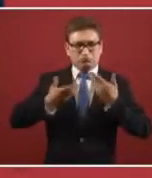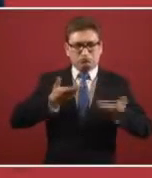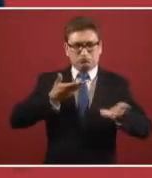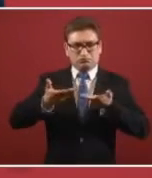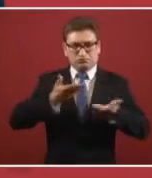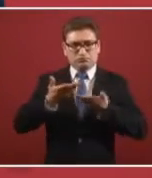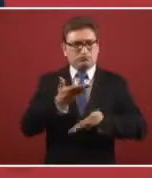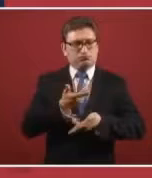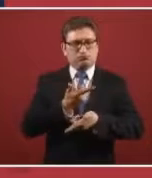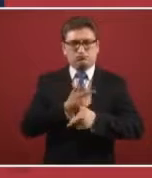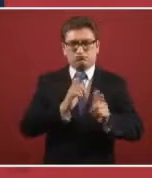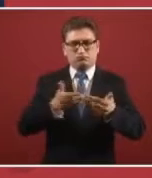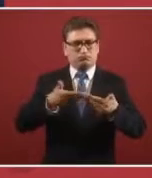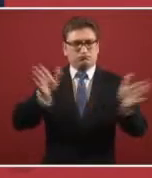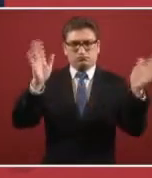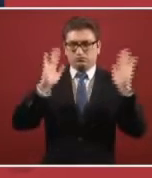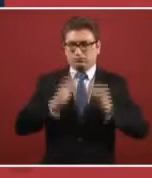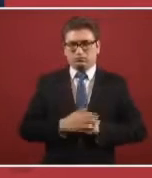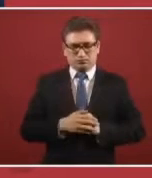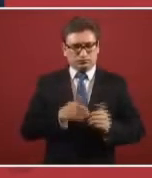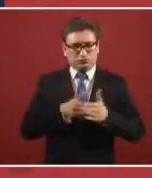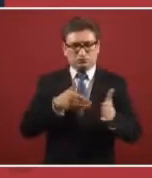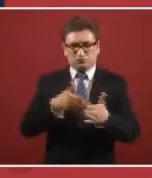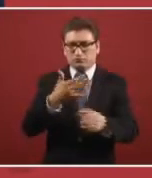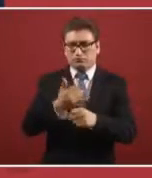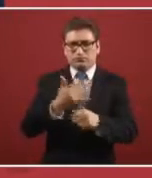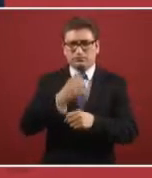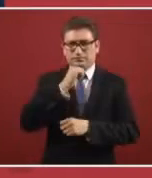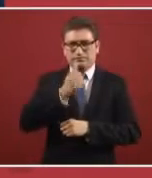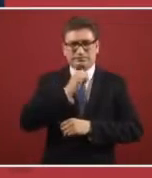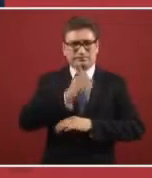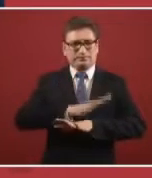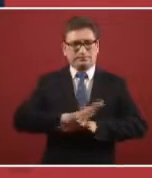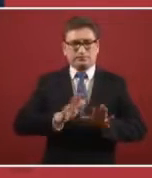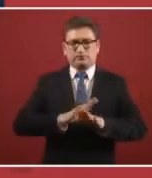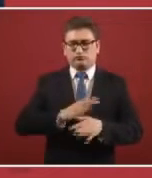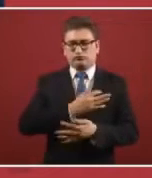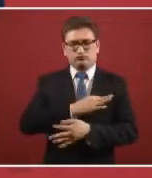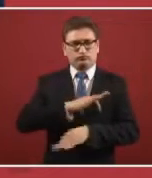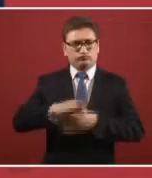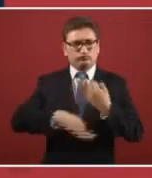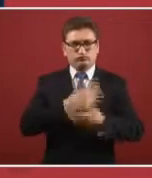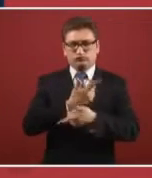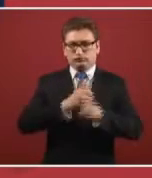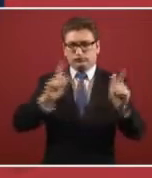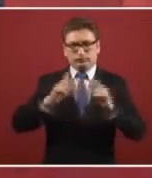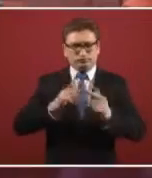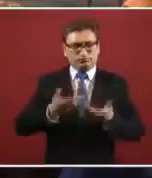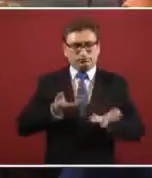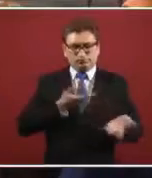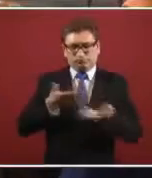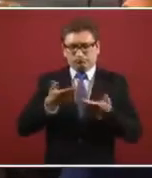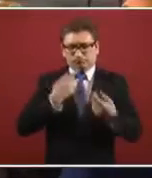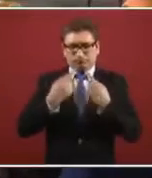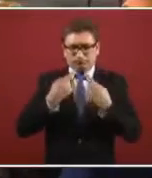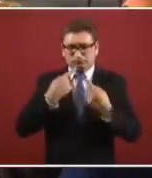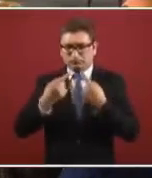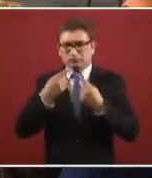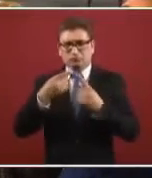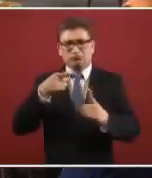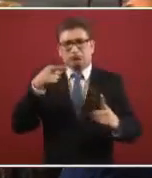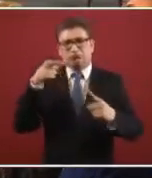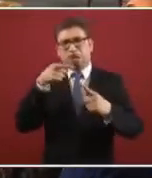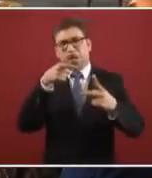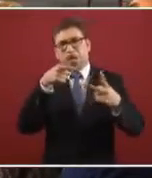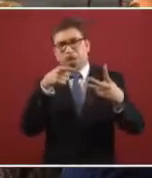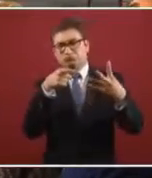un open diálogo debate sin and ninguna dialogue restricción, sin without restricciones de any ninguna restriction naturaleza. of any nature, Establecimos and we compromisos muy established puntuales.